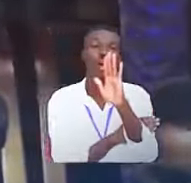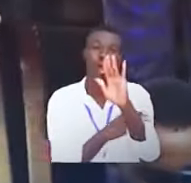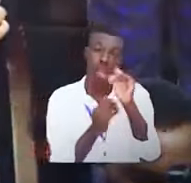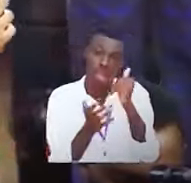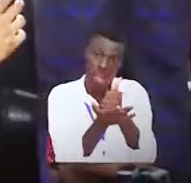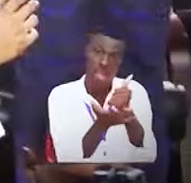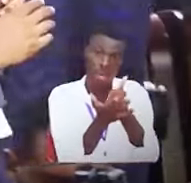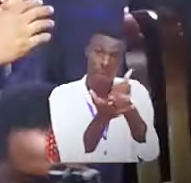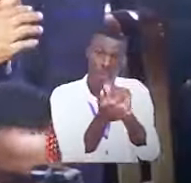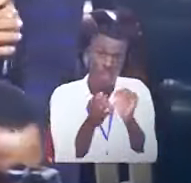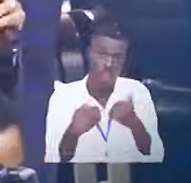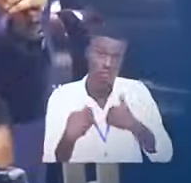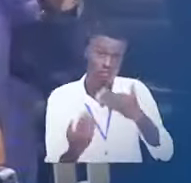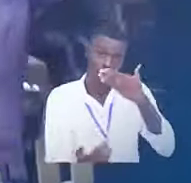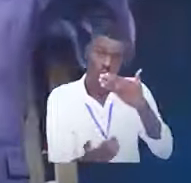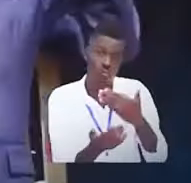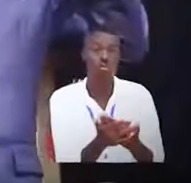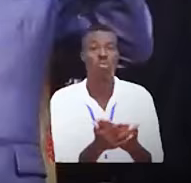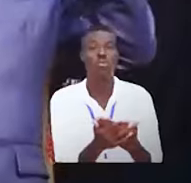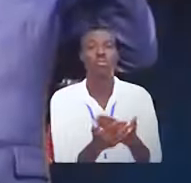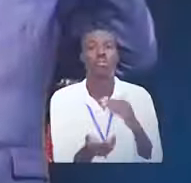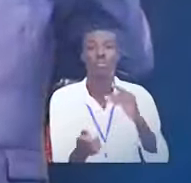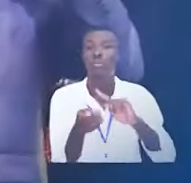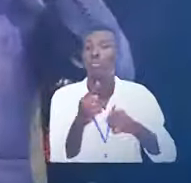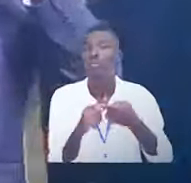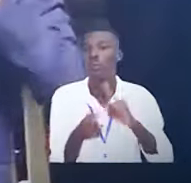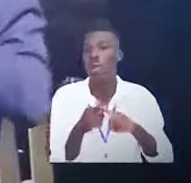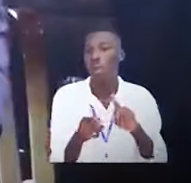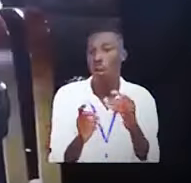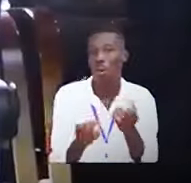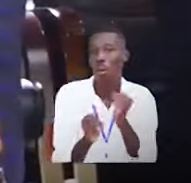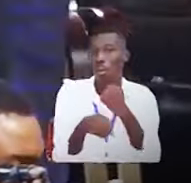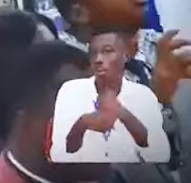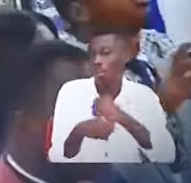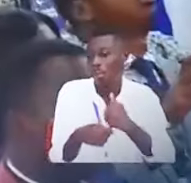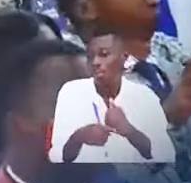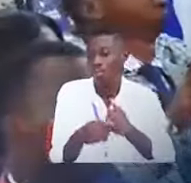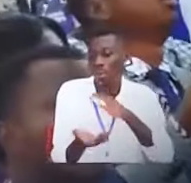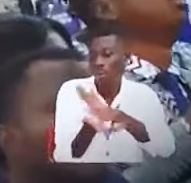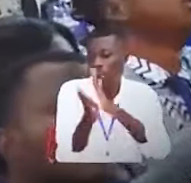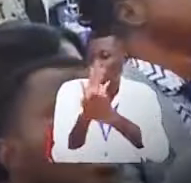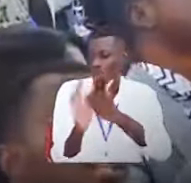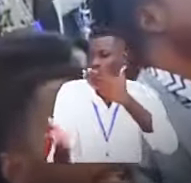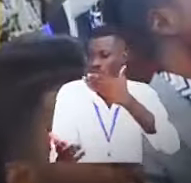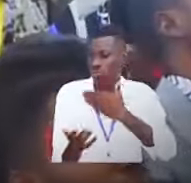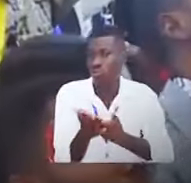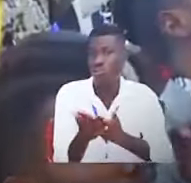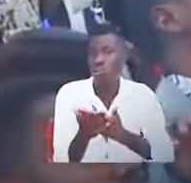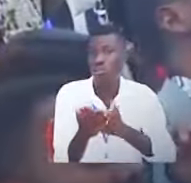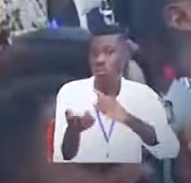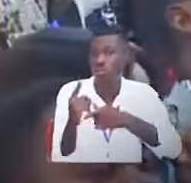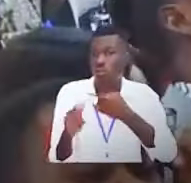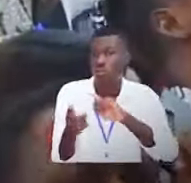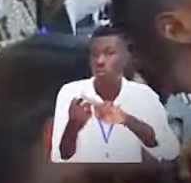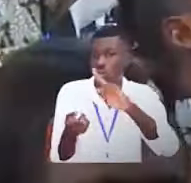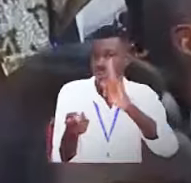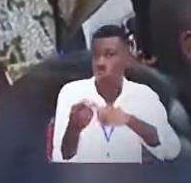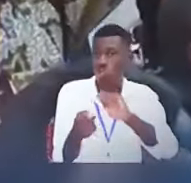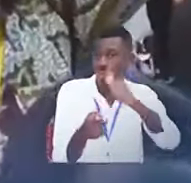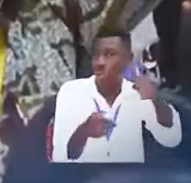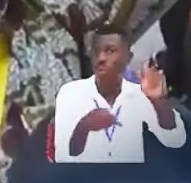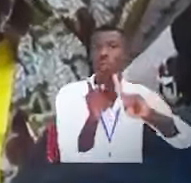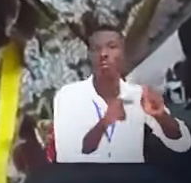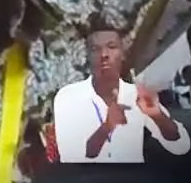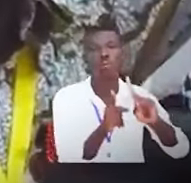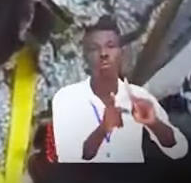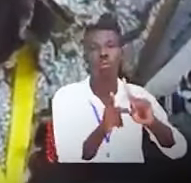God. Let me be a good friend. Grant me the year and the wisdom to be able to separate